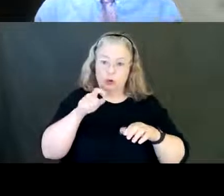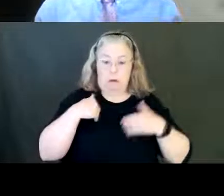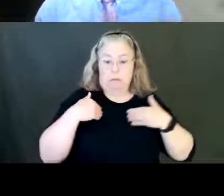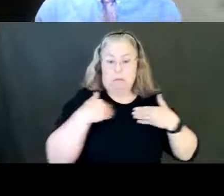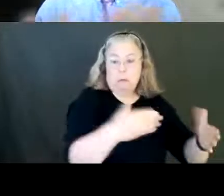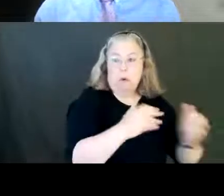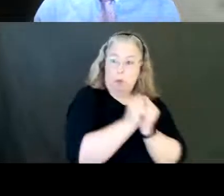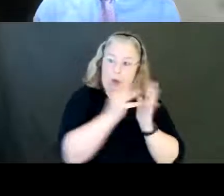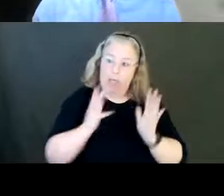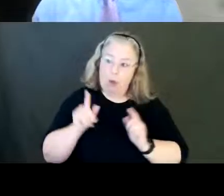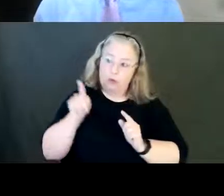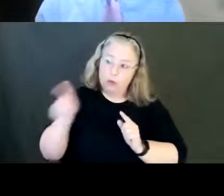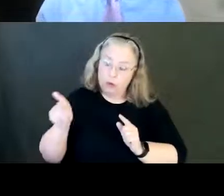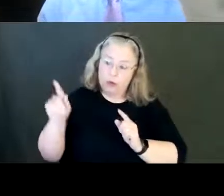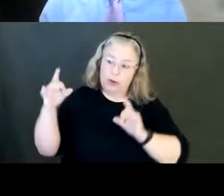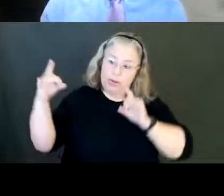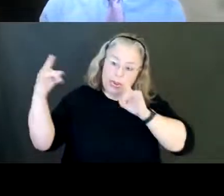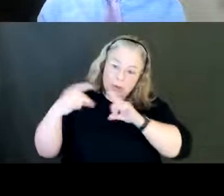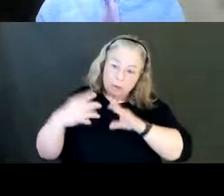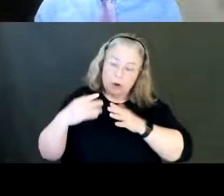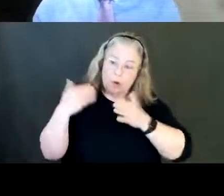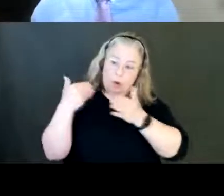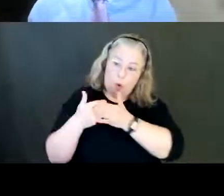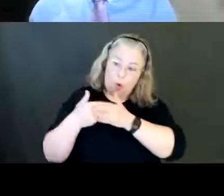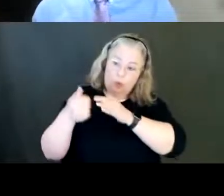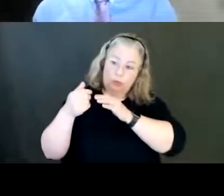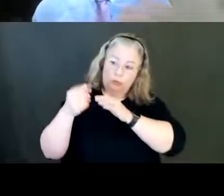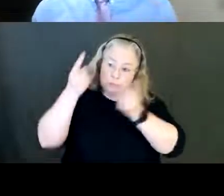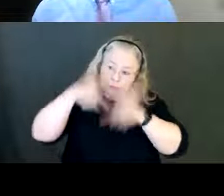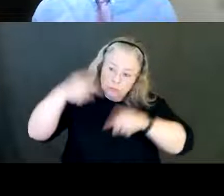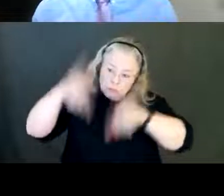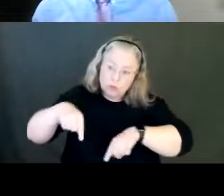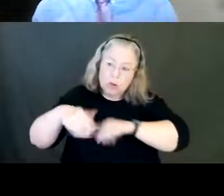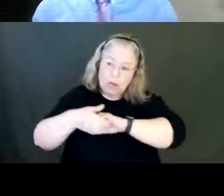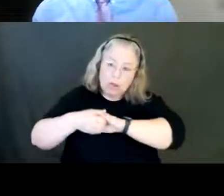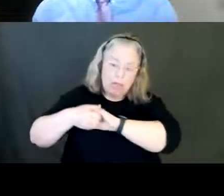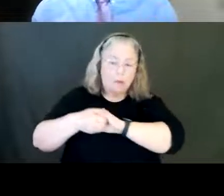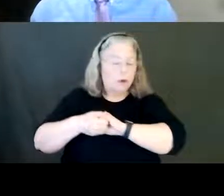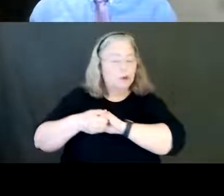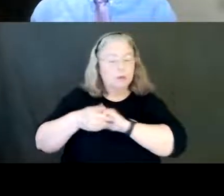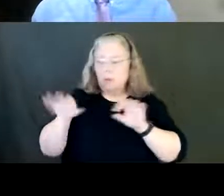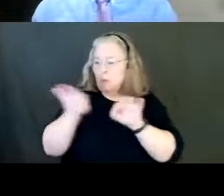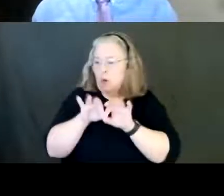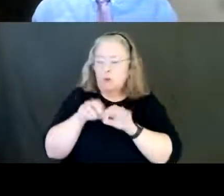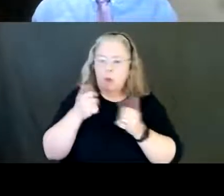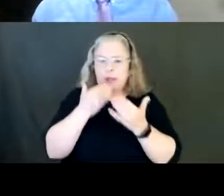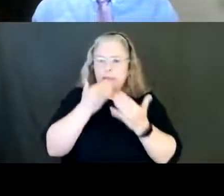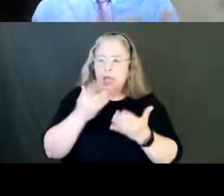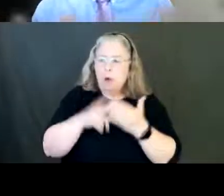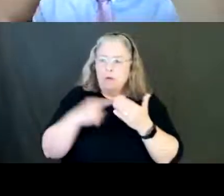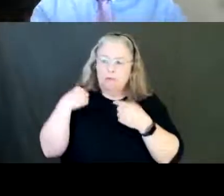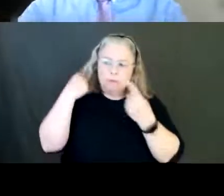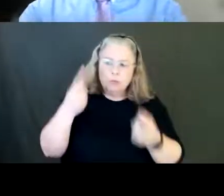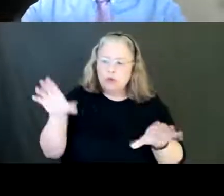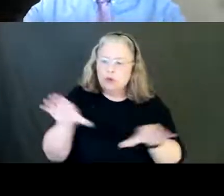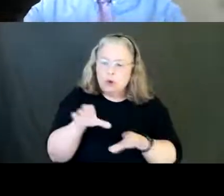your input and your close collaboration. And so we want to say a huge thank you for everything that you've done and everything